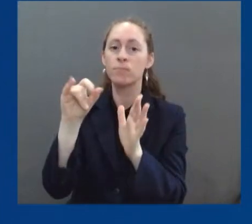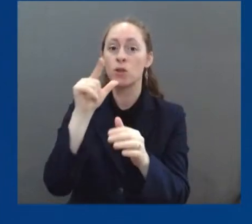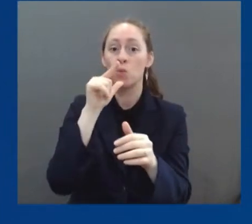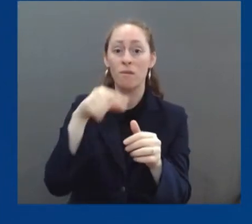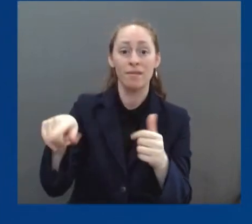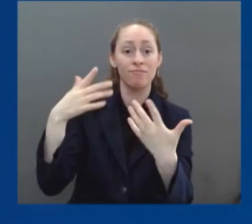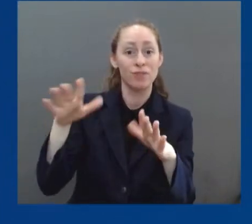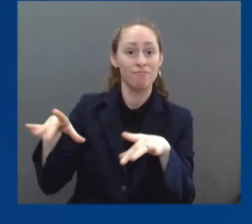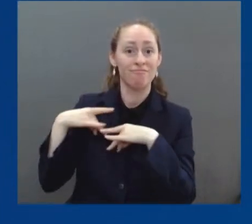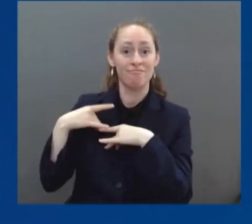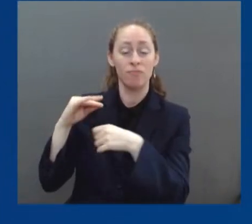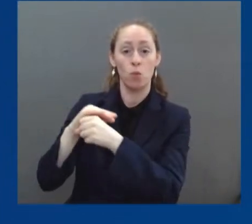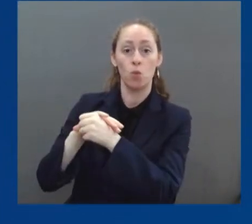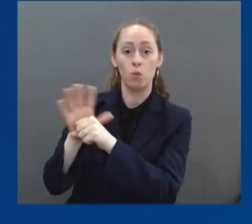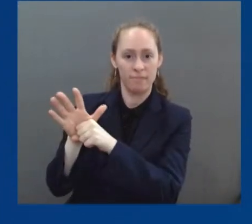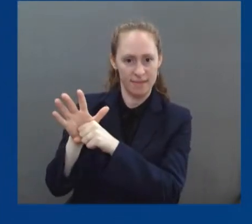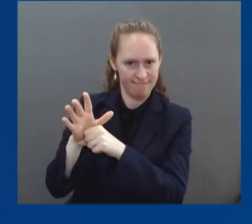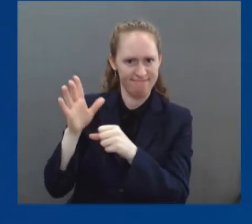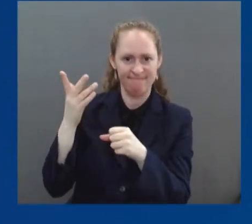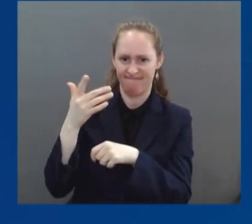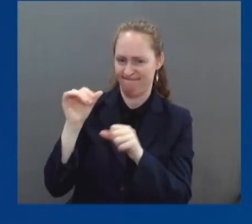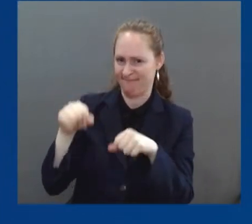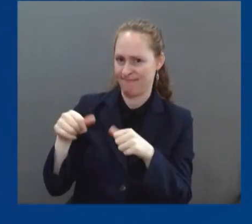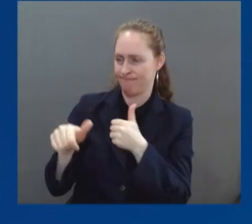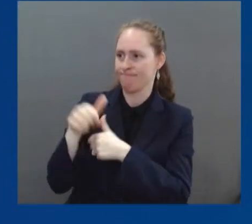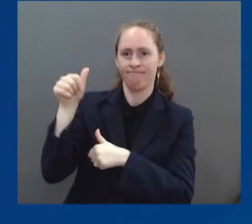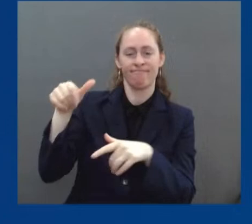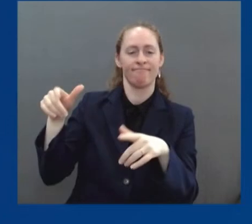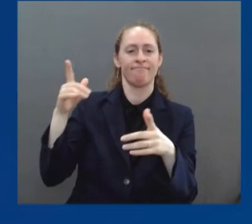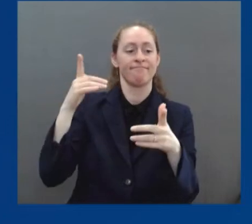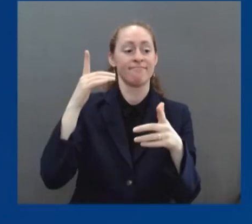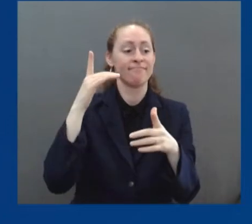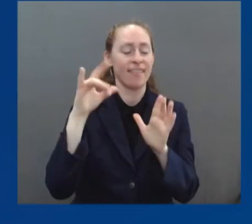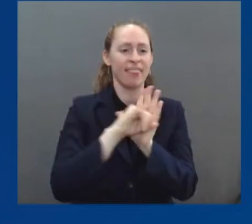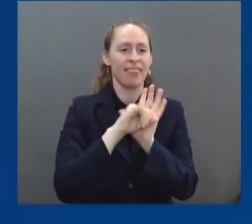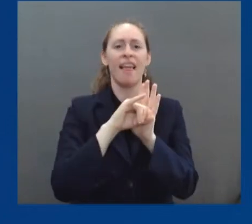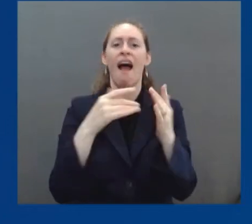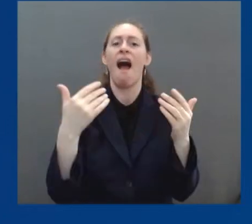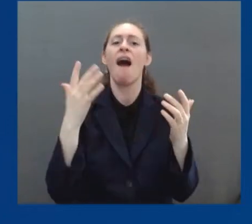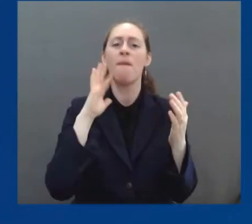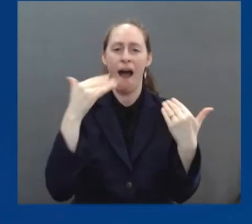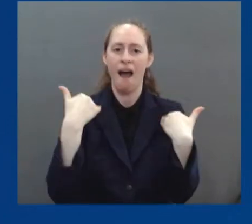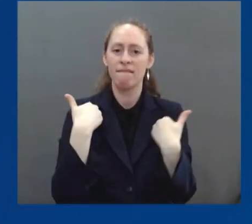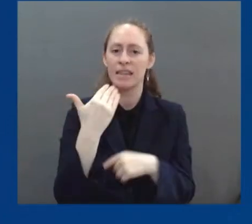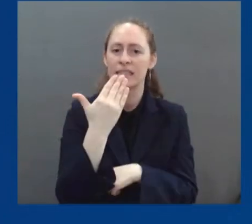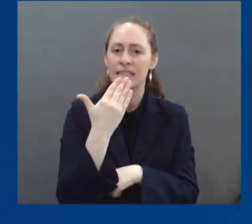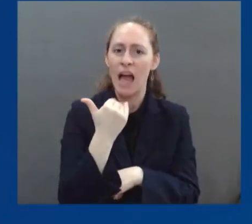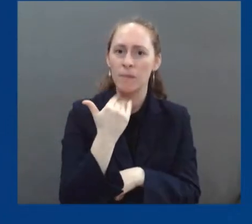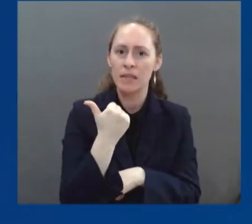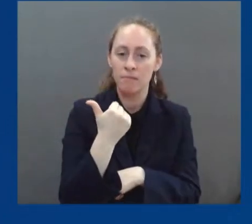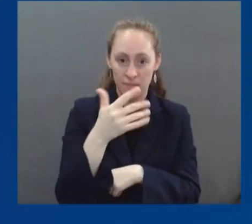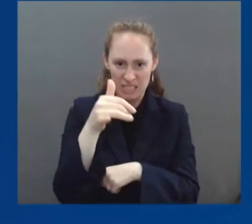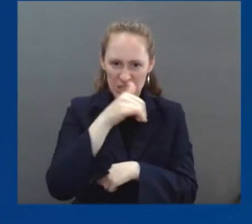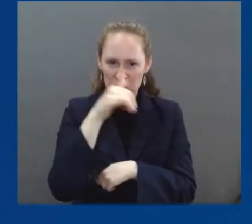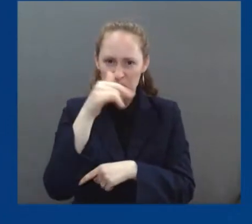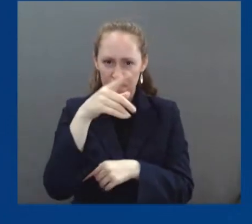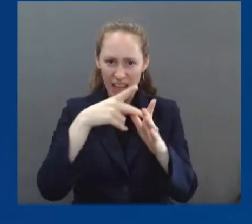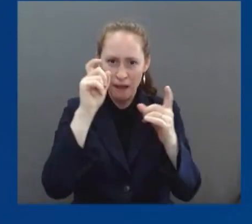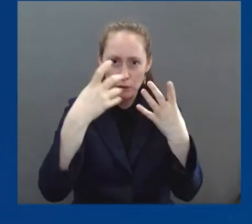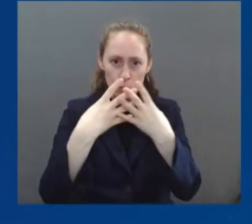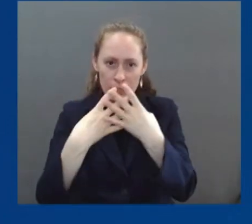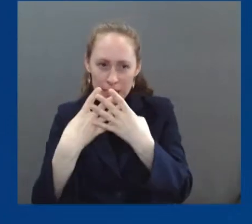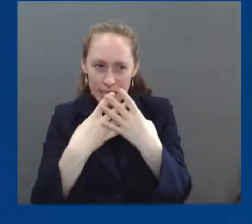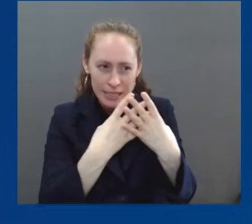say there's an urgent need to aggressively screen the US population for diabetes and get more people into diabetes management